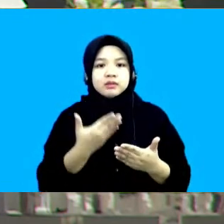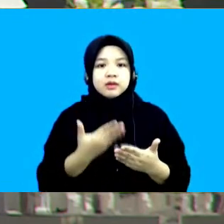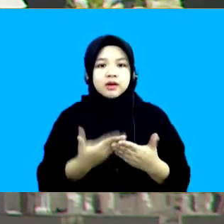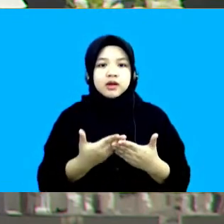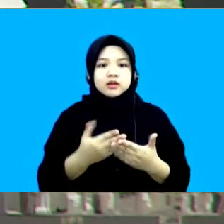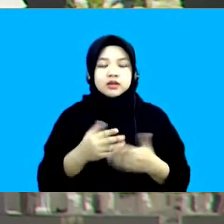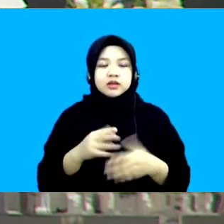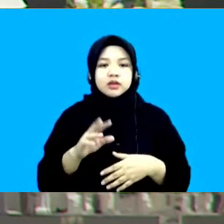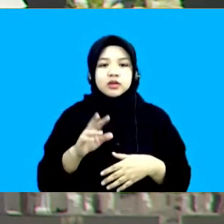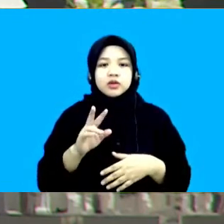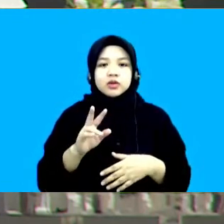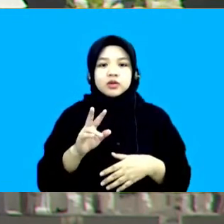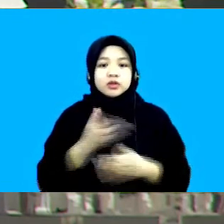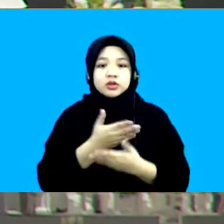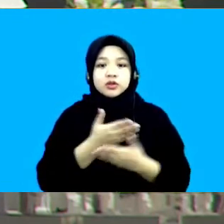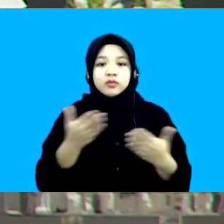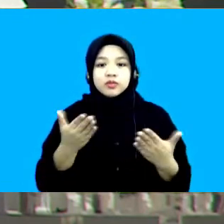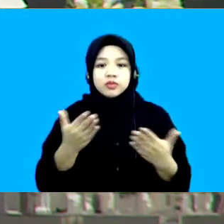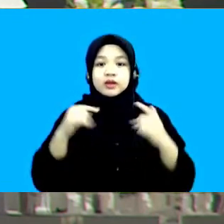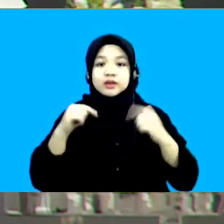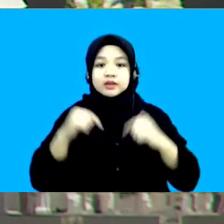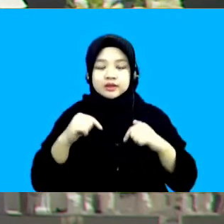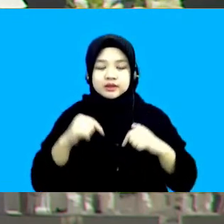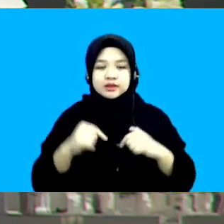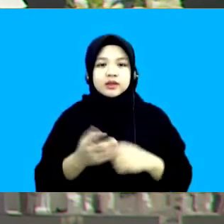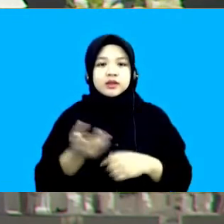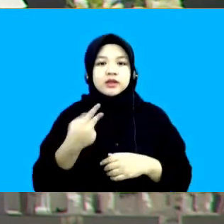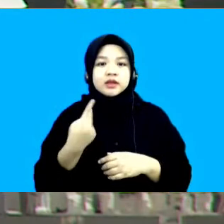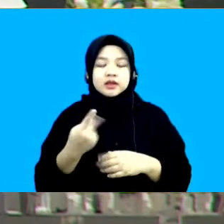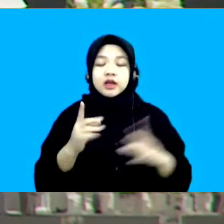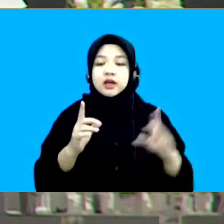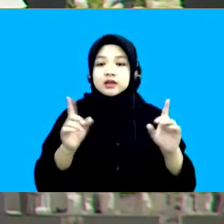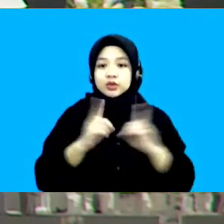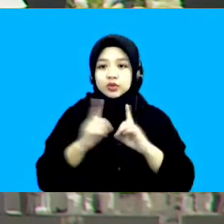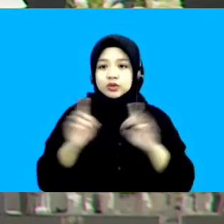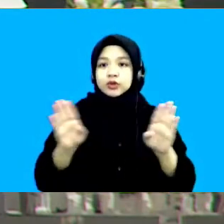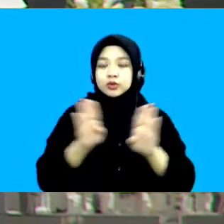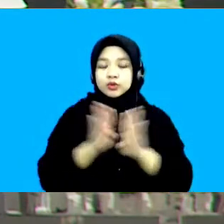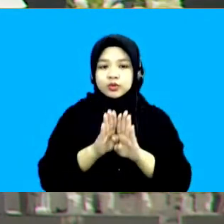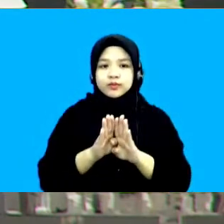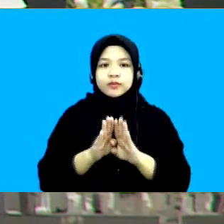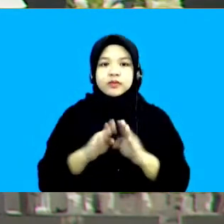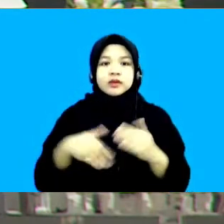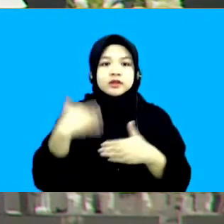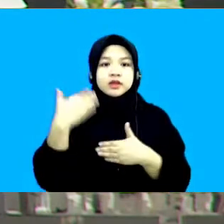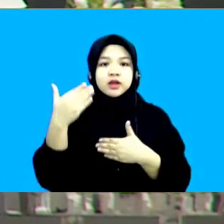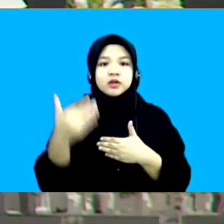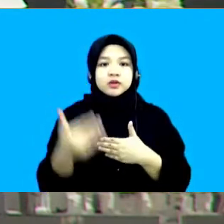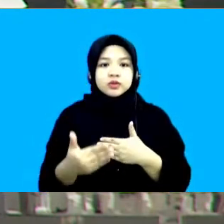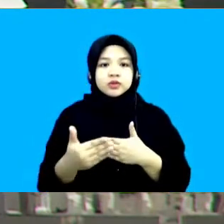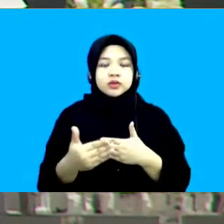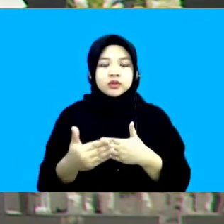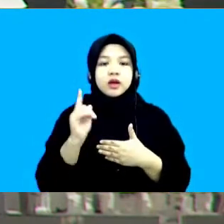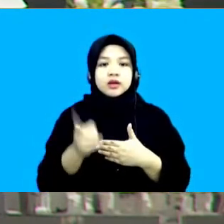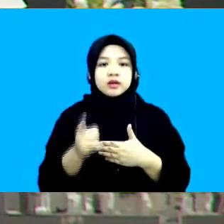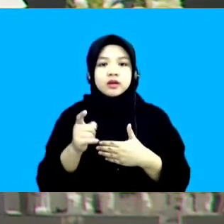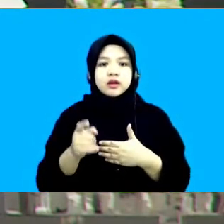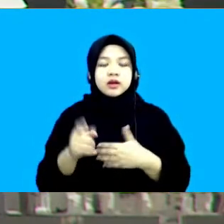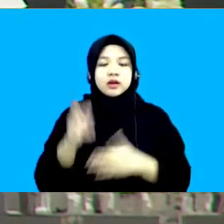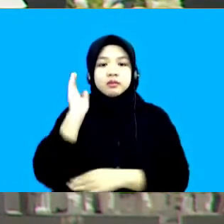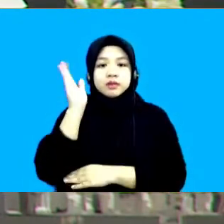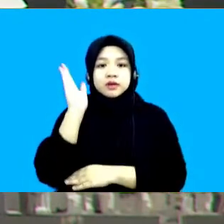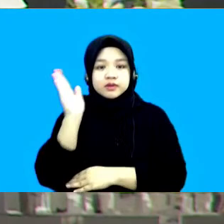of priority on several issues. I think that will be my response. Yeah. Thank you, Pak Bambang. Going to